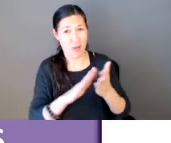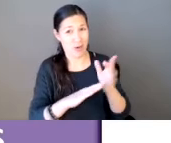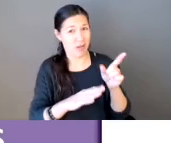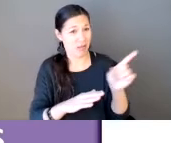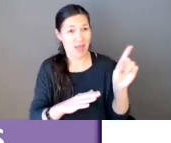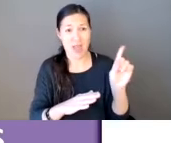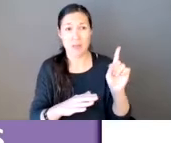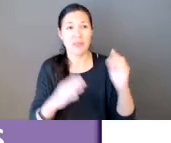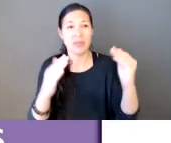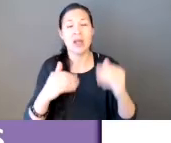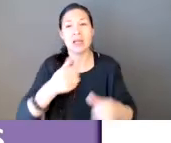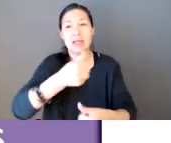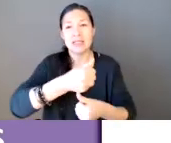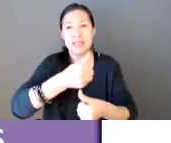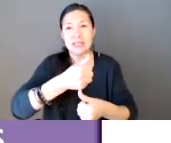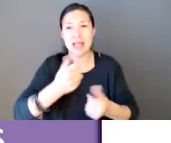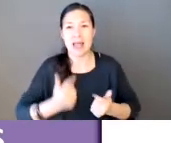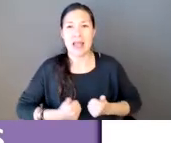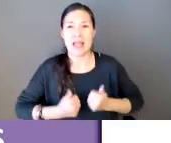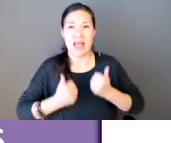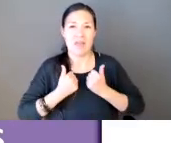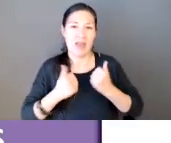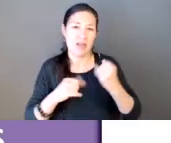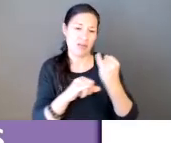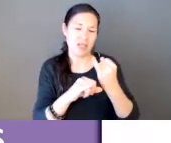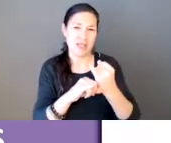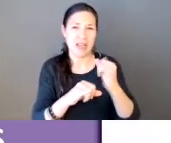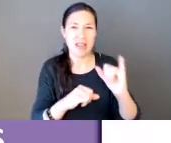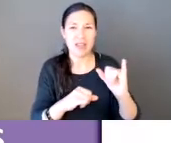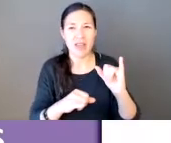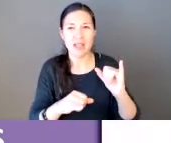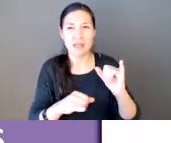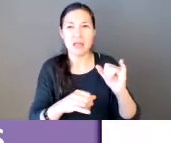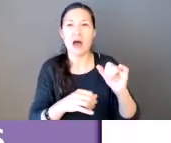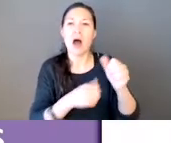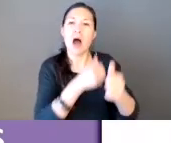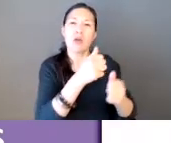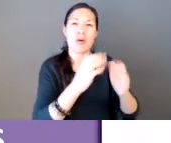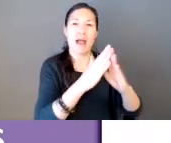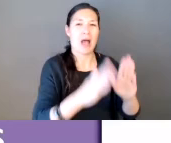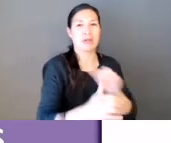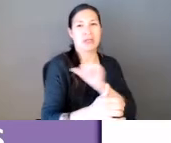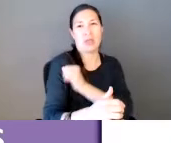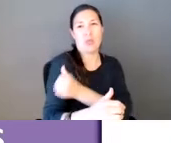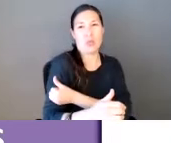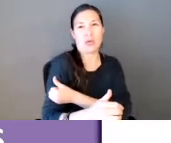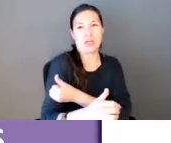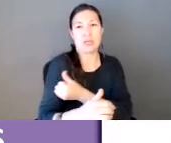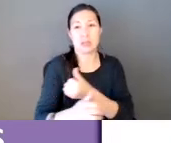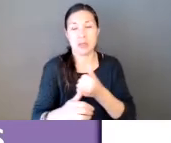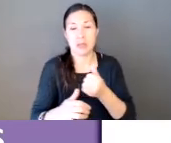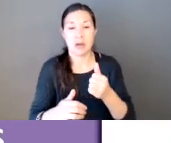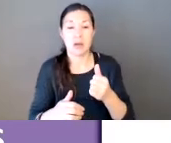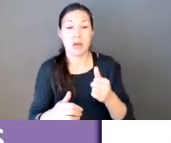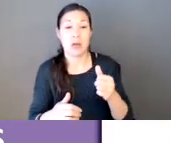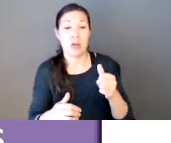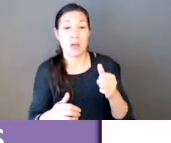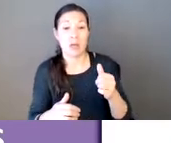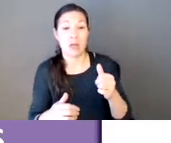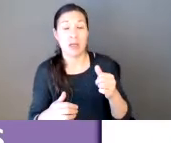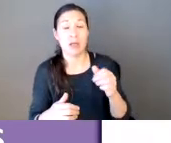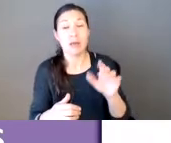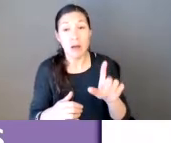living facilities are really kind of expensive housing authorities, and unless it's abuse by staff at that